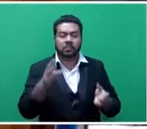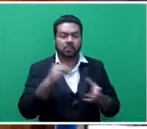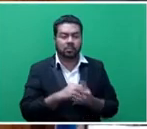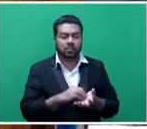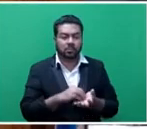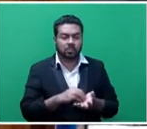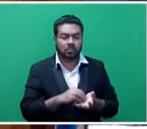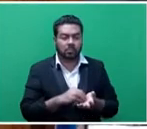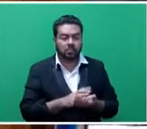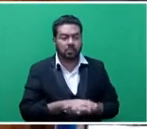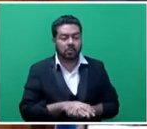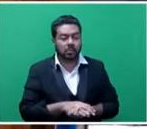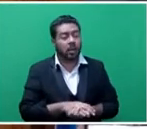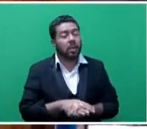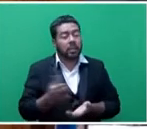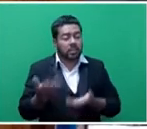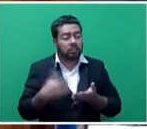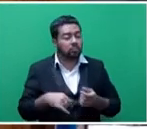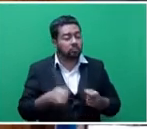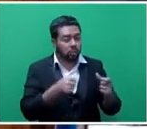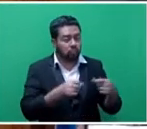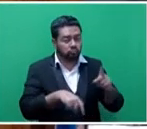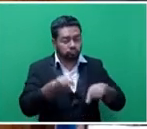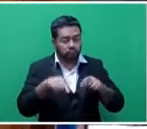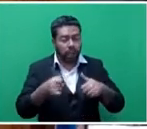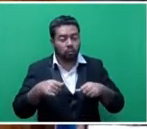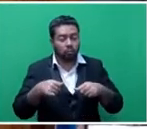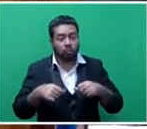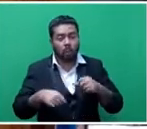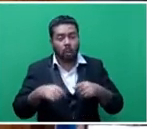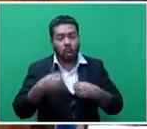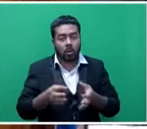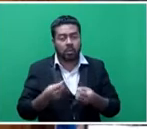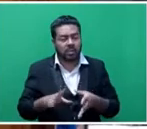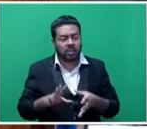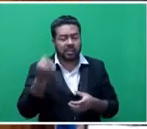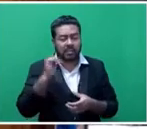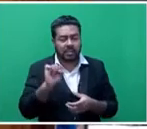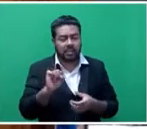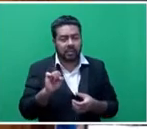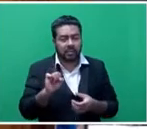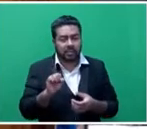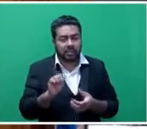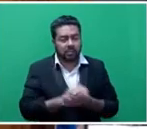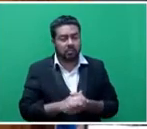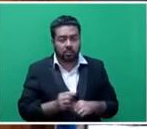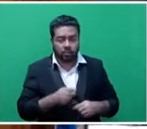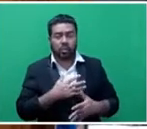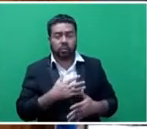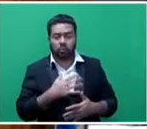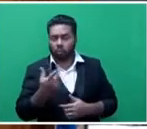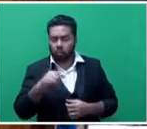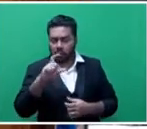that given the successive losses at FBCL, it is still surprising that the CEO and staff continue to